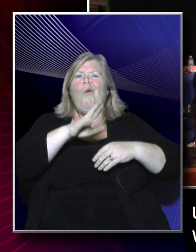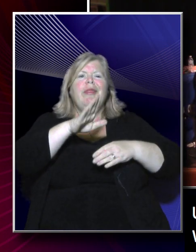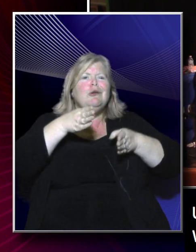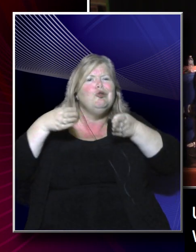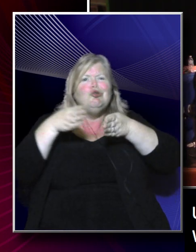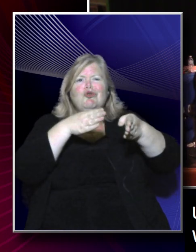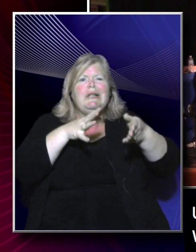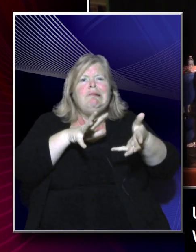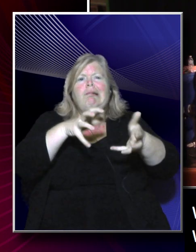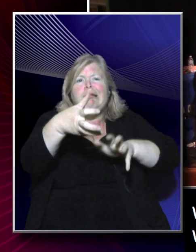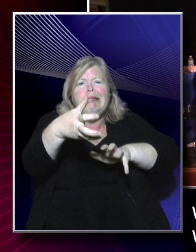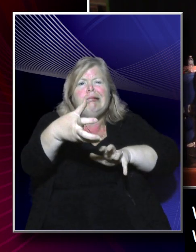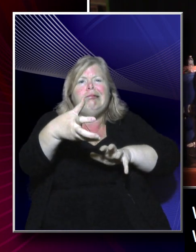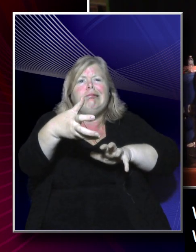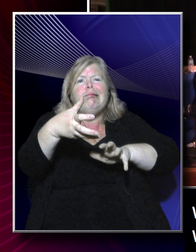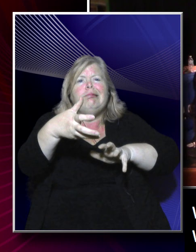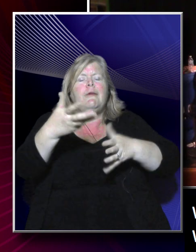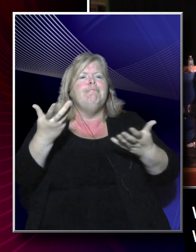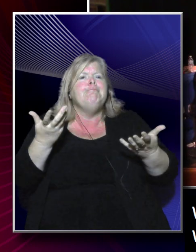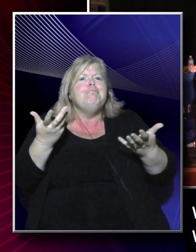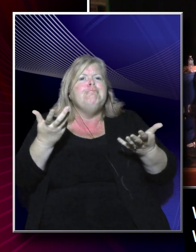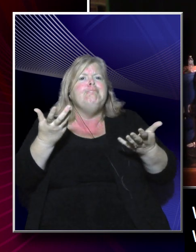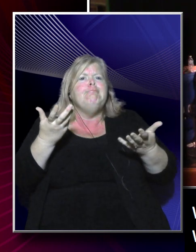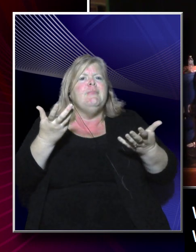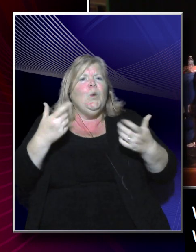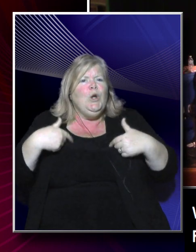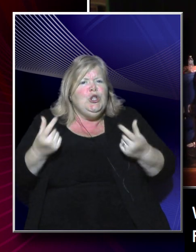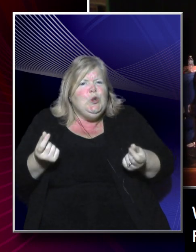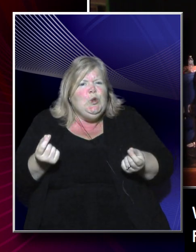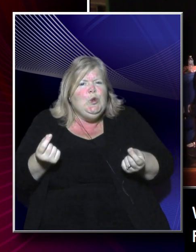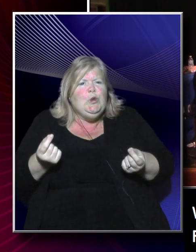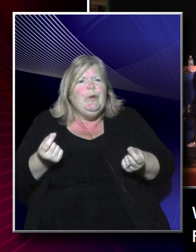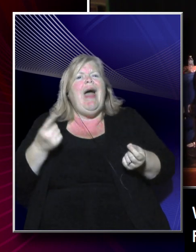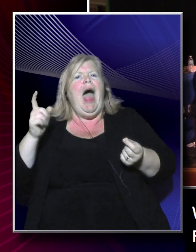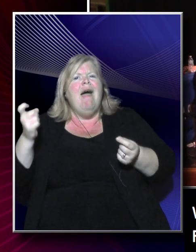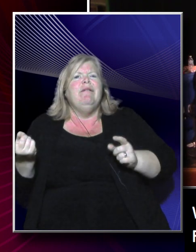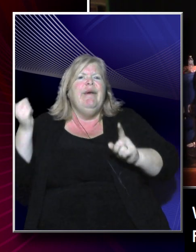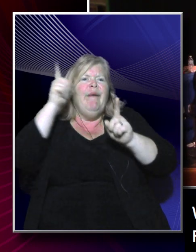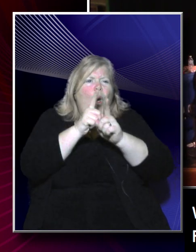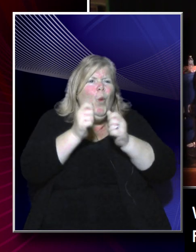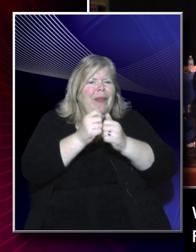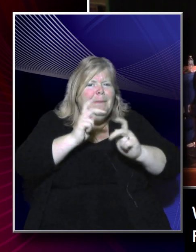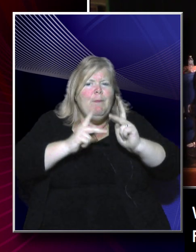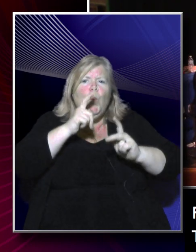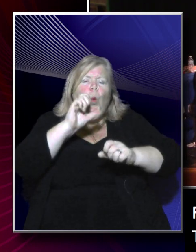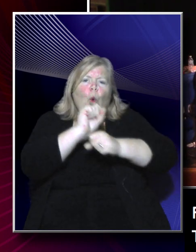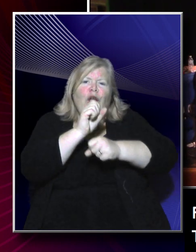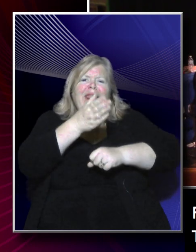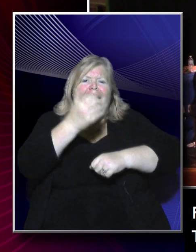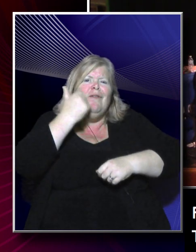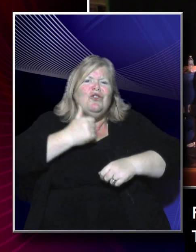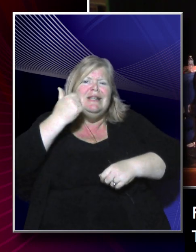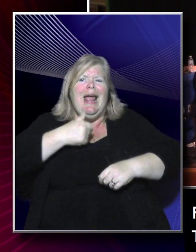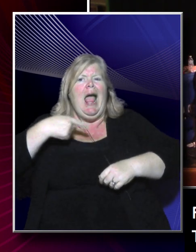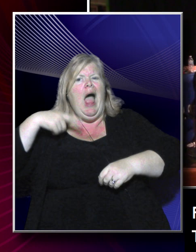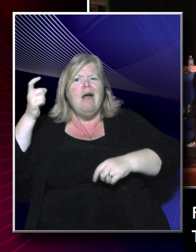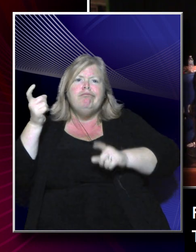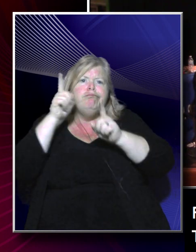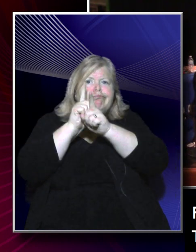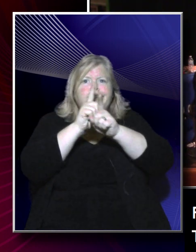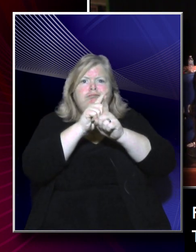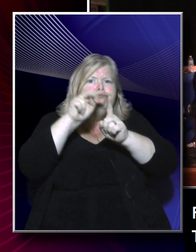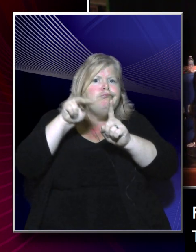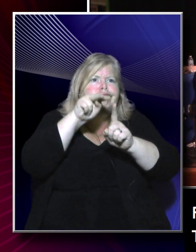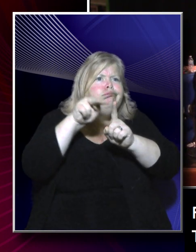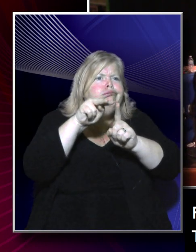disrepair. The only way I could figure that out was go out with the people who did that job on a daily basis and understand it inside and out. And